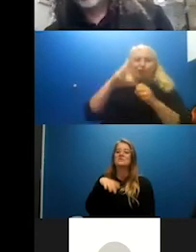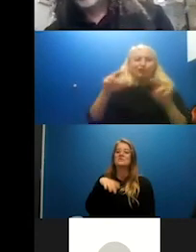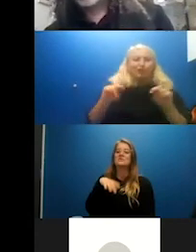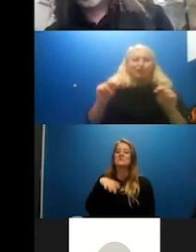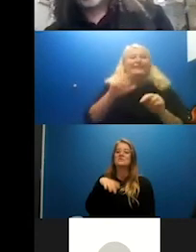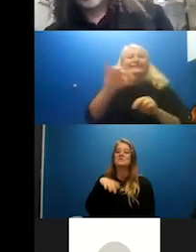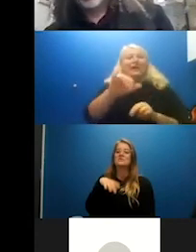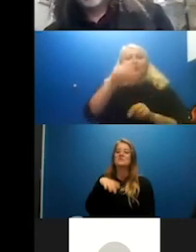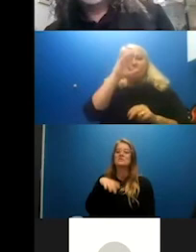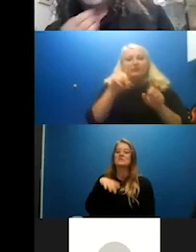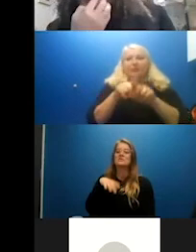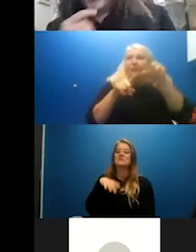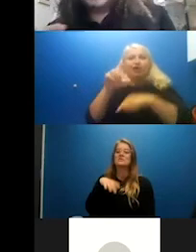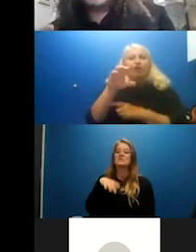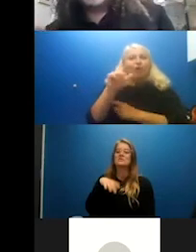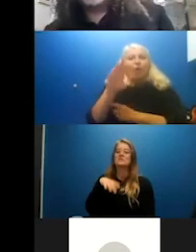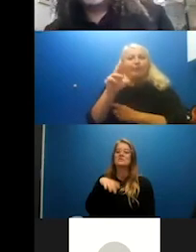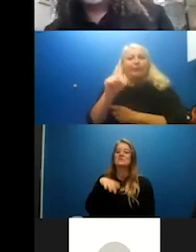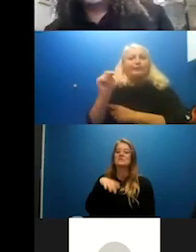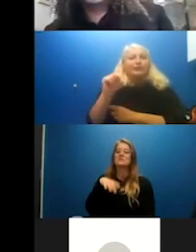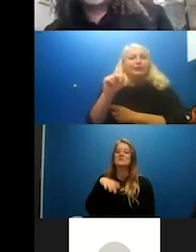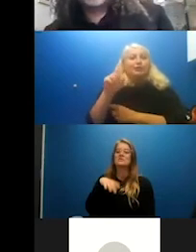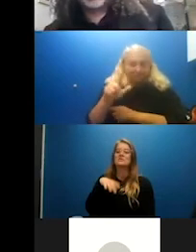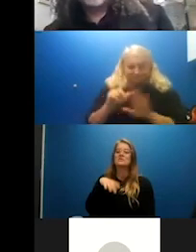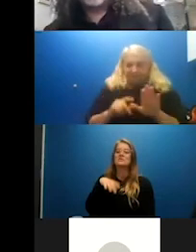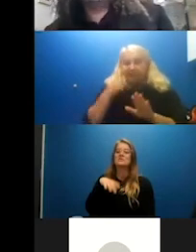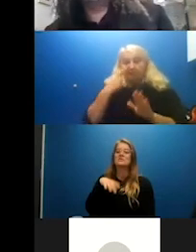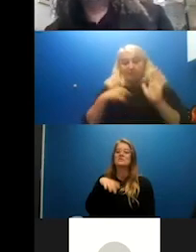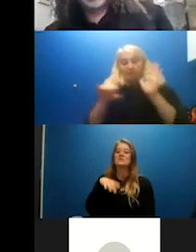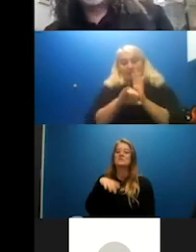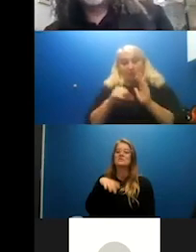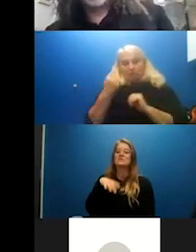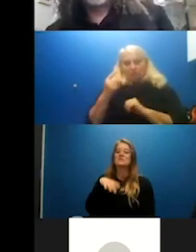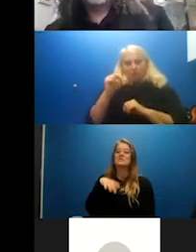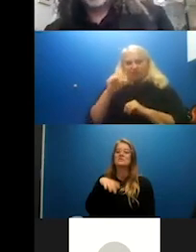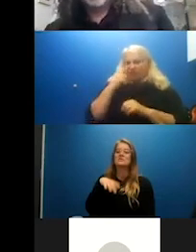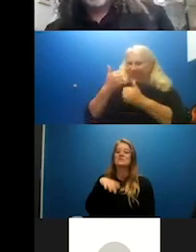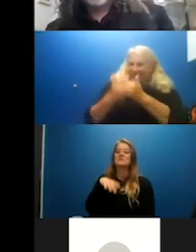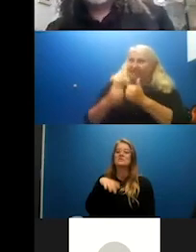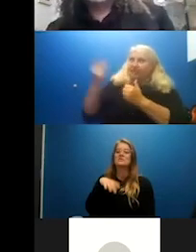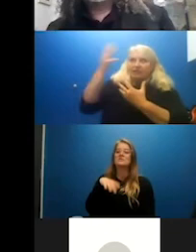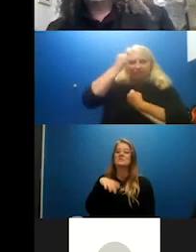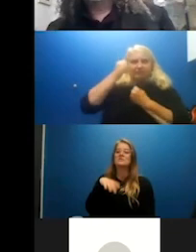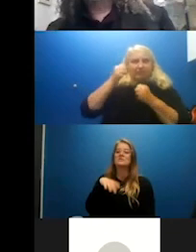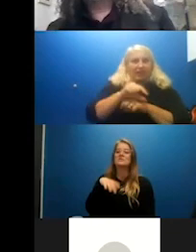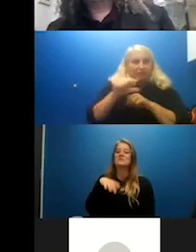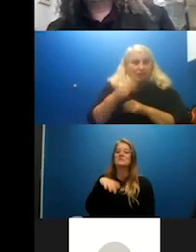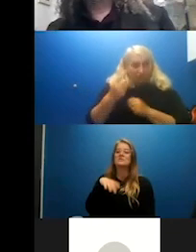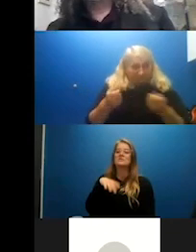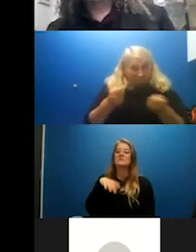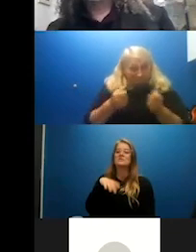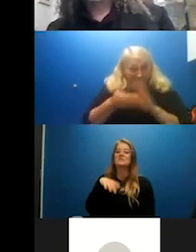neutral solution. We identify one community and cultural resource for every government sanctioned one. And just